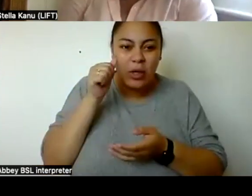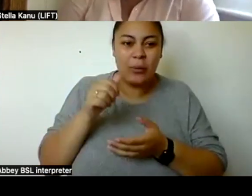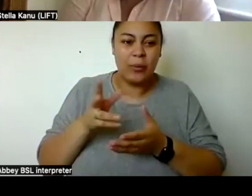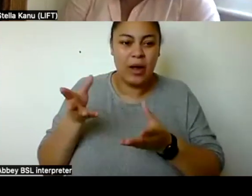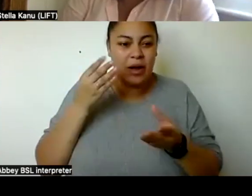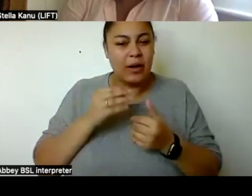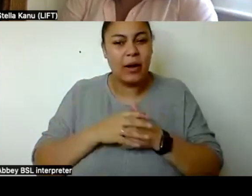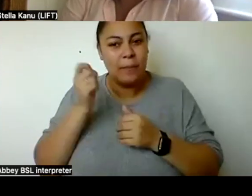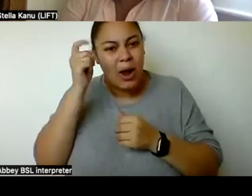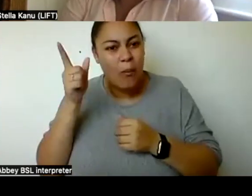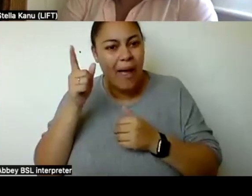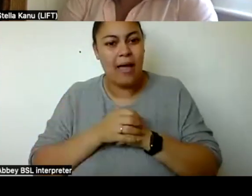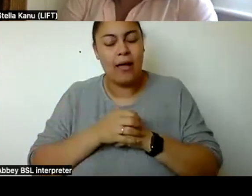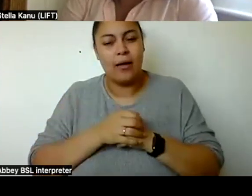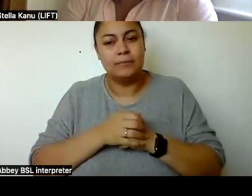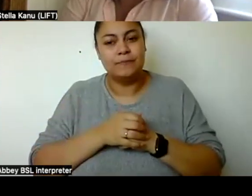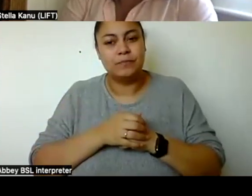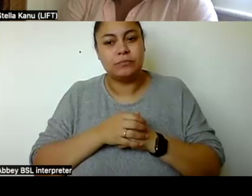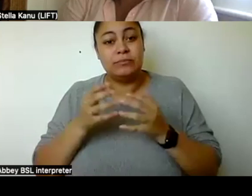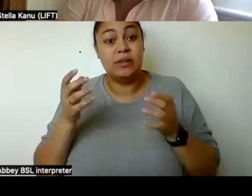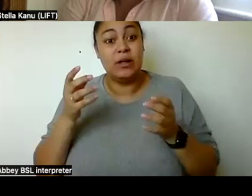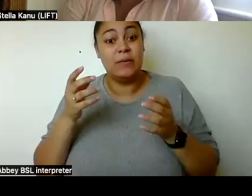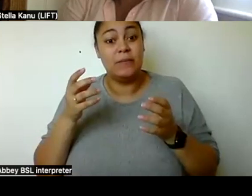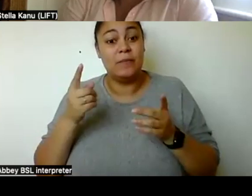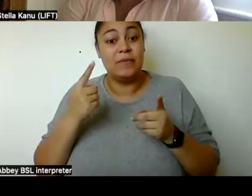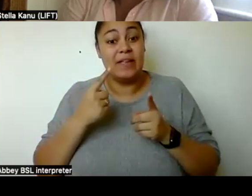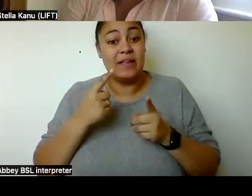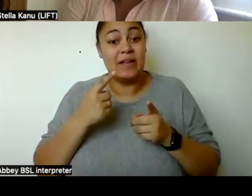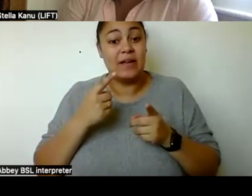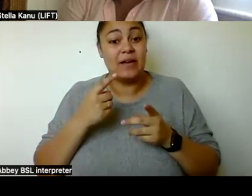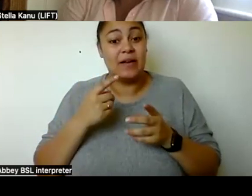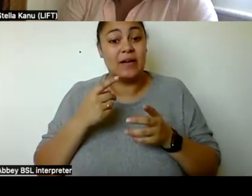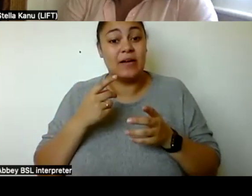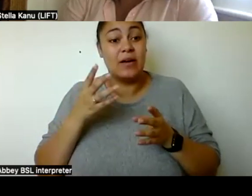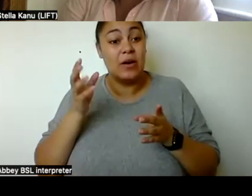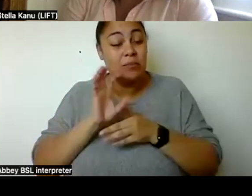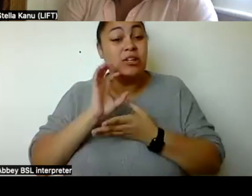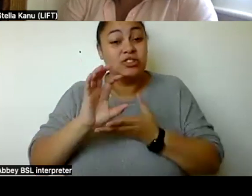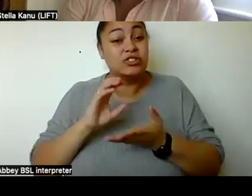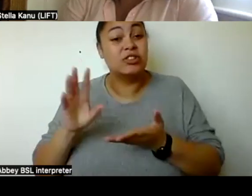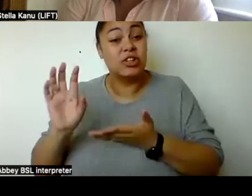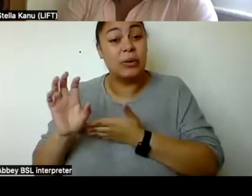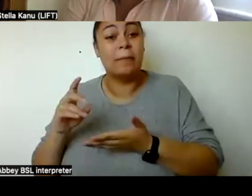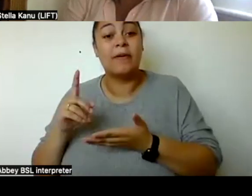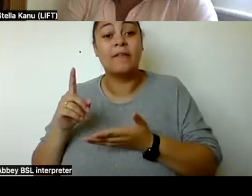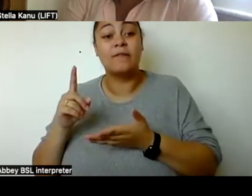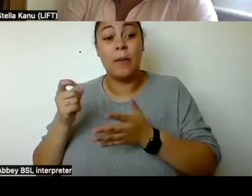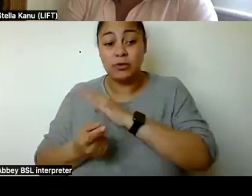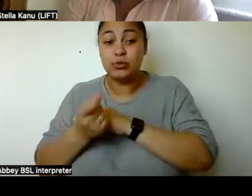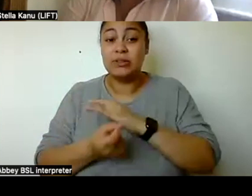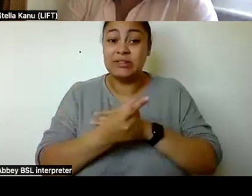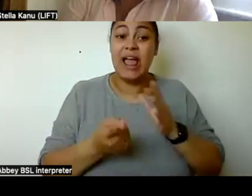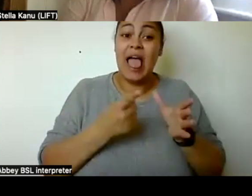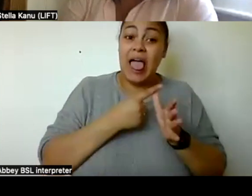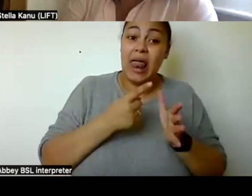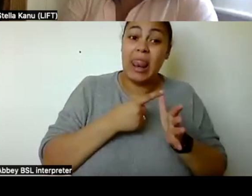And as I understood it from Eva, that sponsorship opportunity goes to allow an organisation